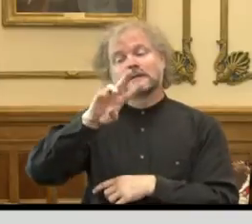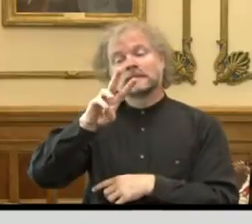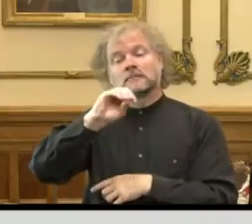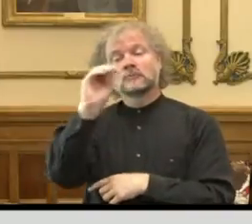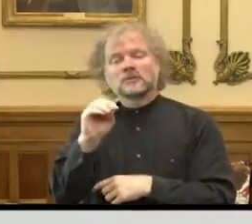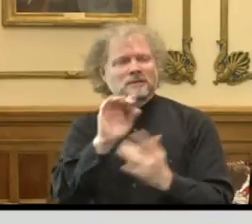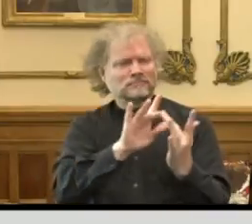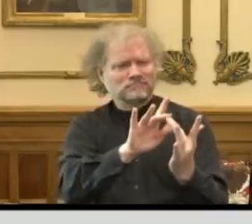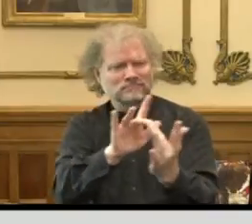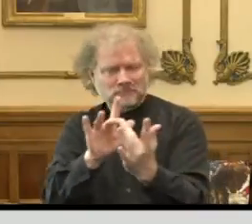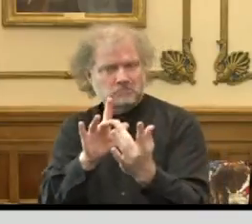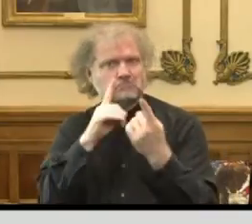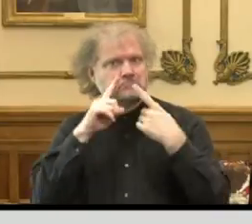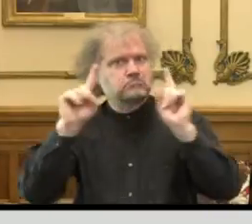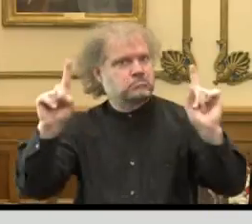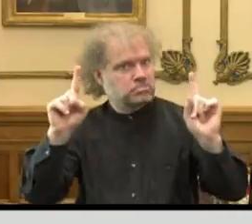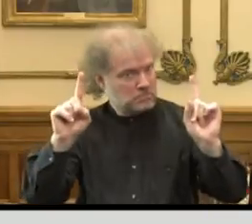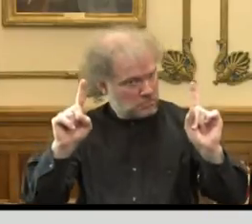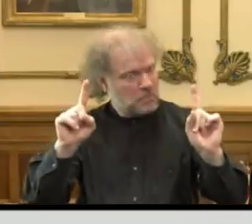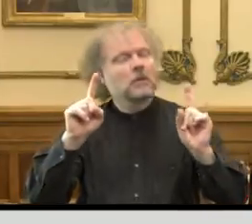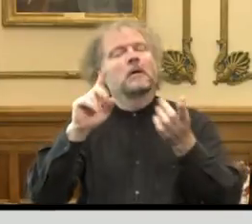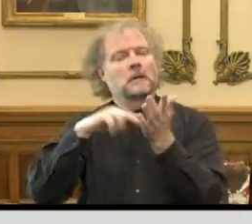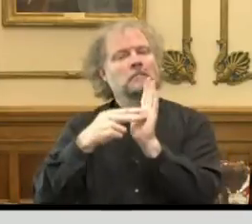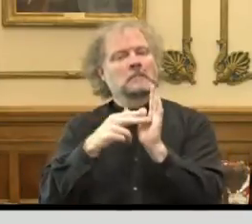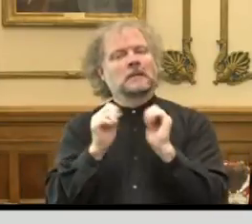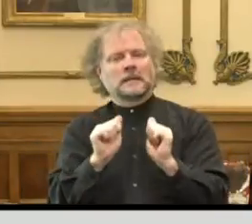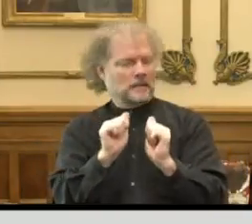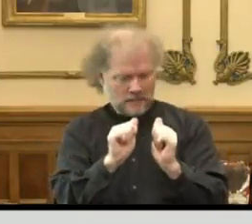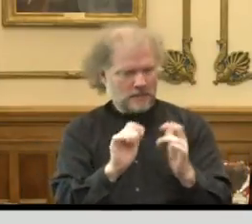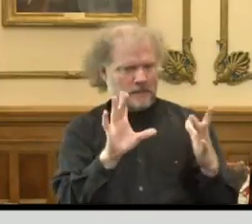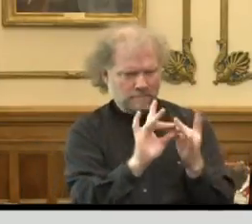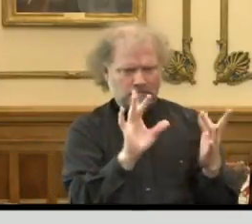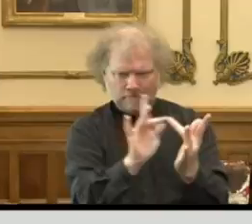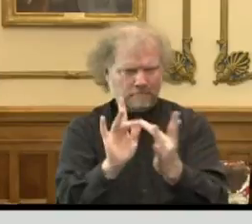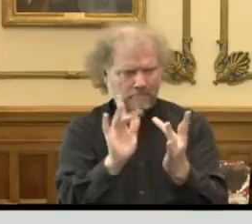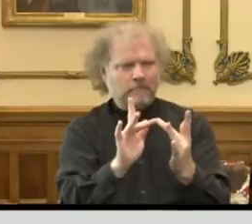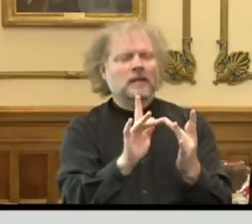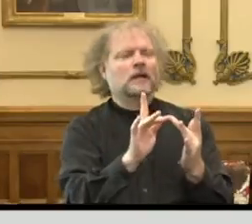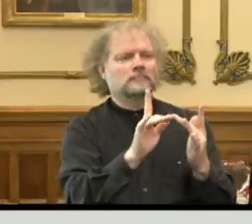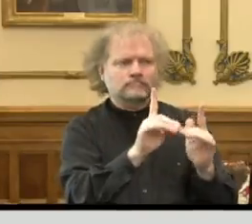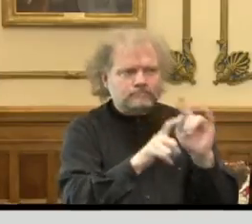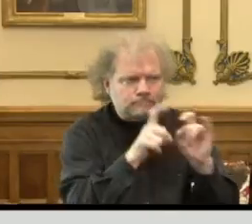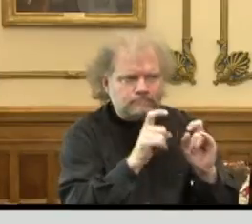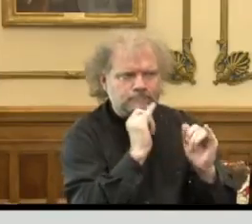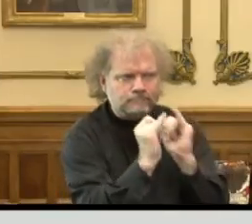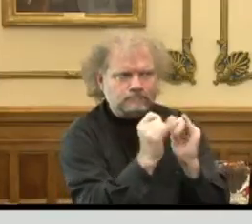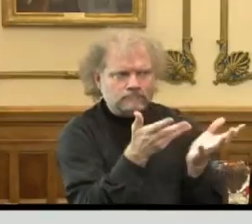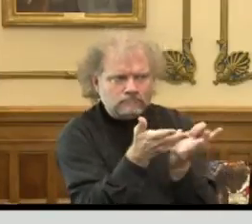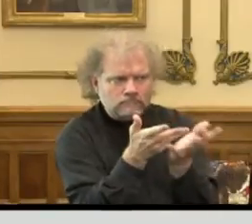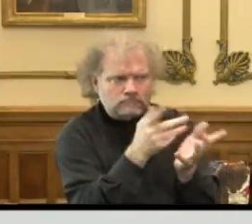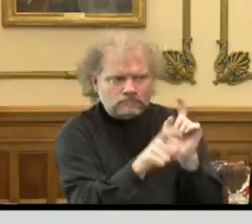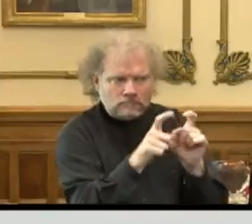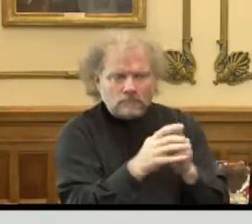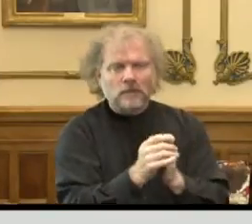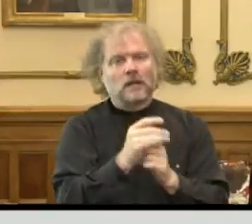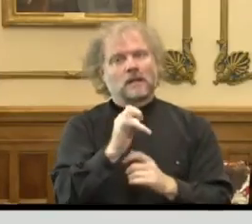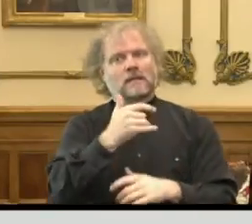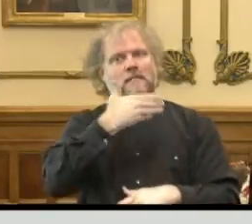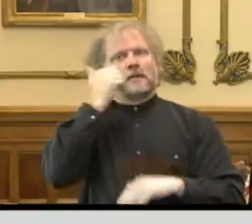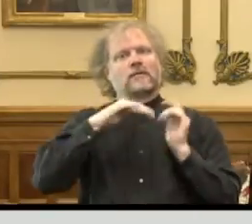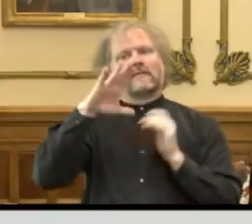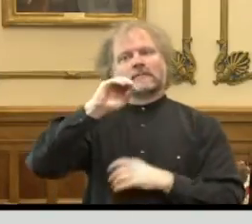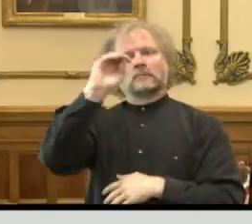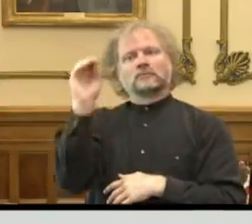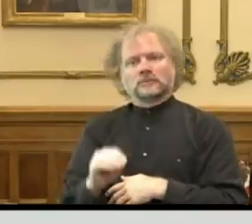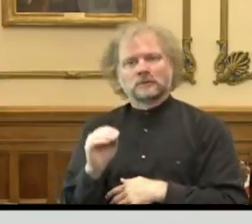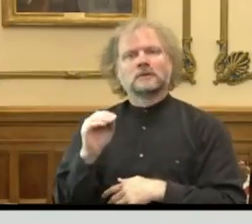contacts have been successful, which means that we were able to connect and complete an interview. This rate is well above the 50% rate that